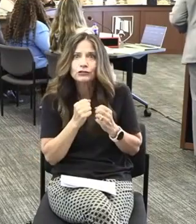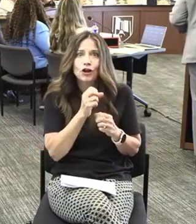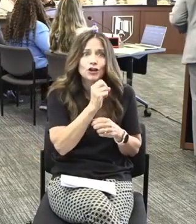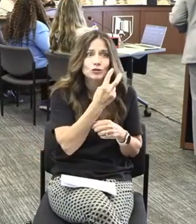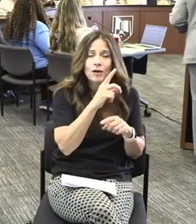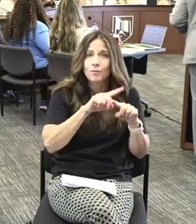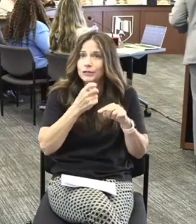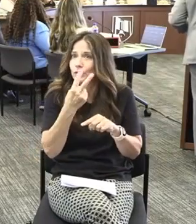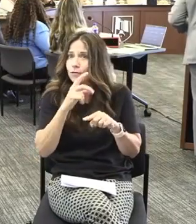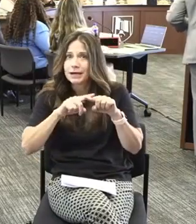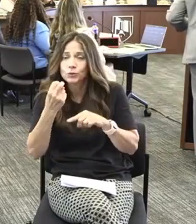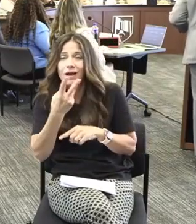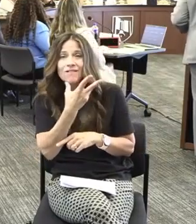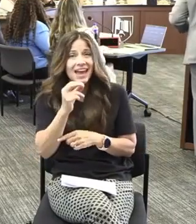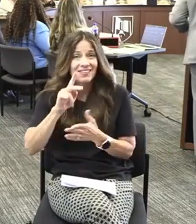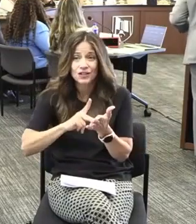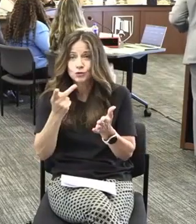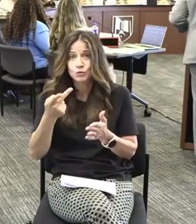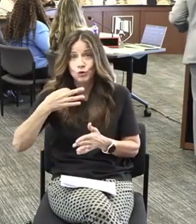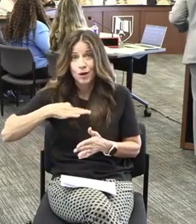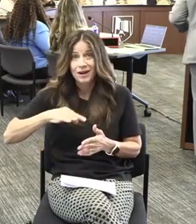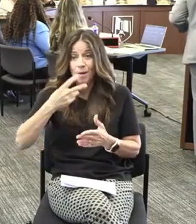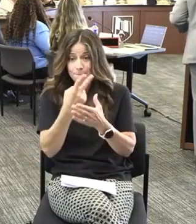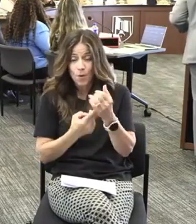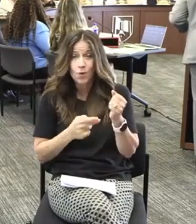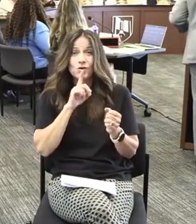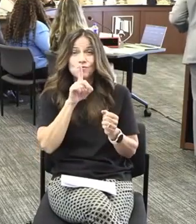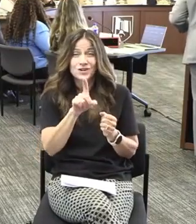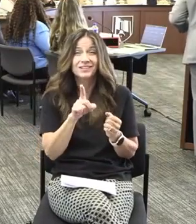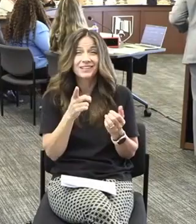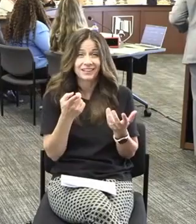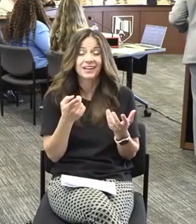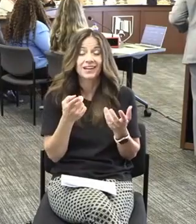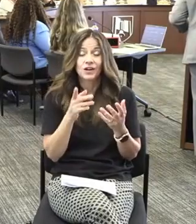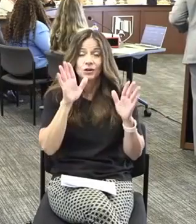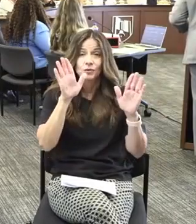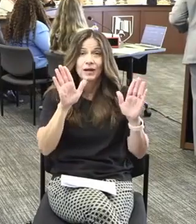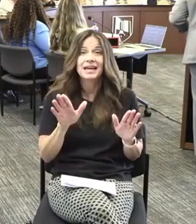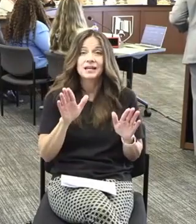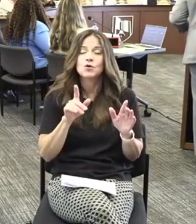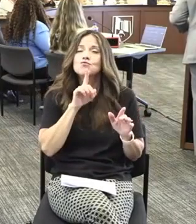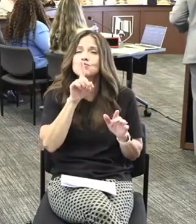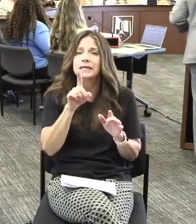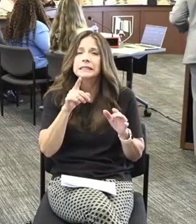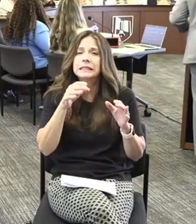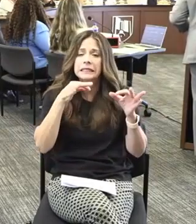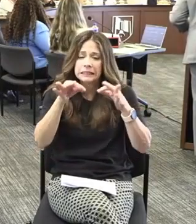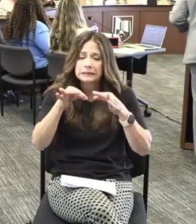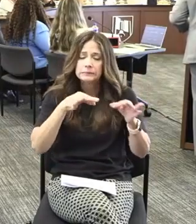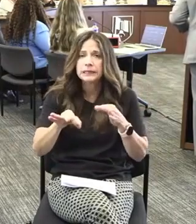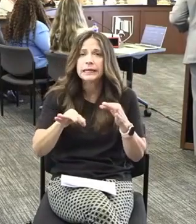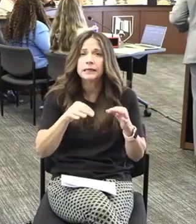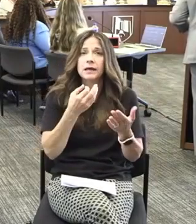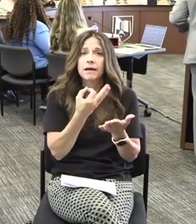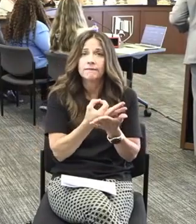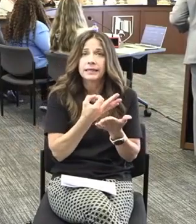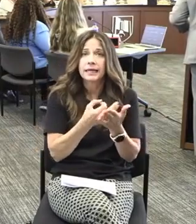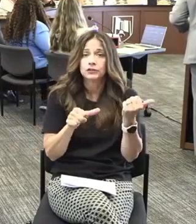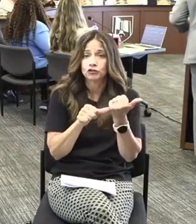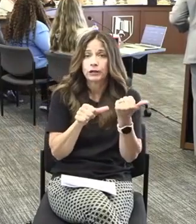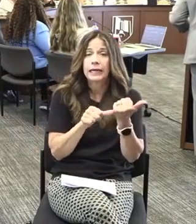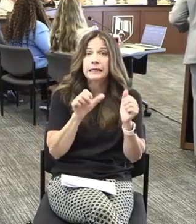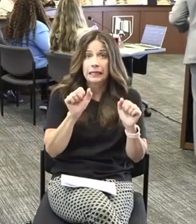12. Absolutely. And not only that, but really explain financial aid and that they can apply, and even if